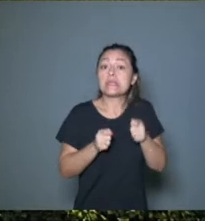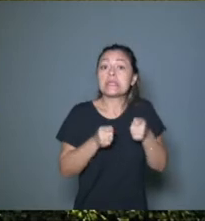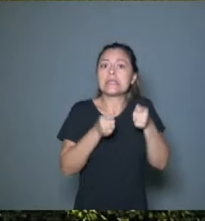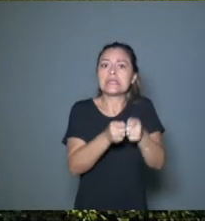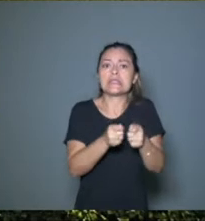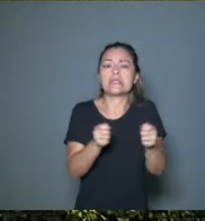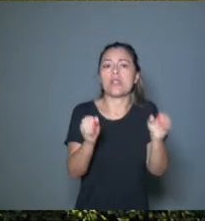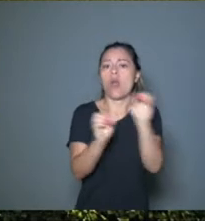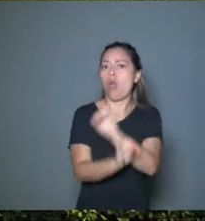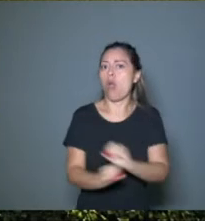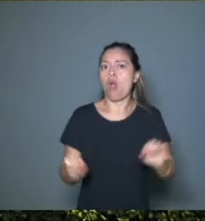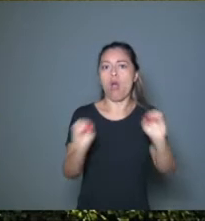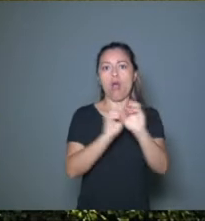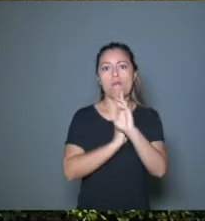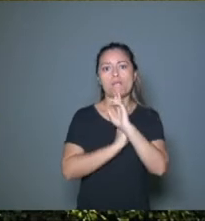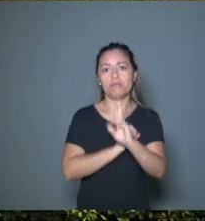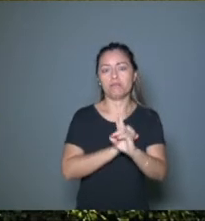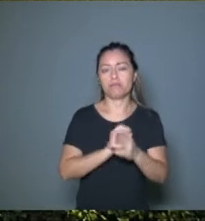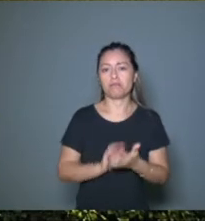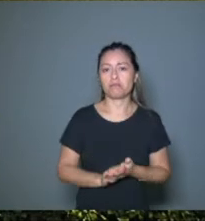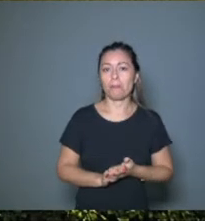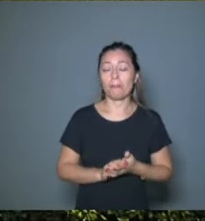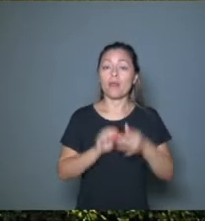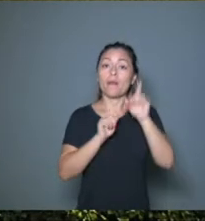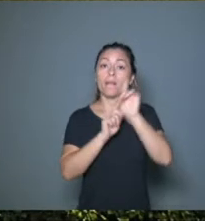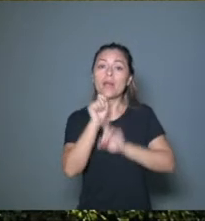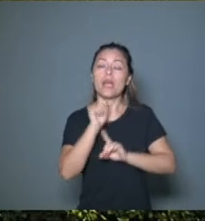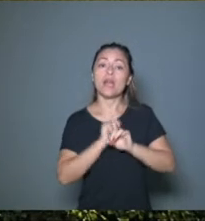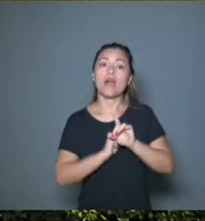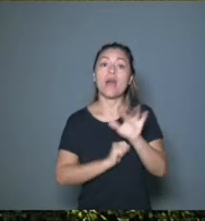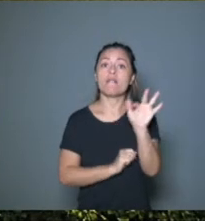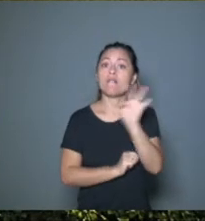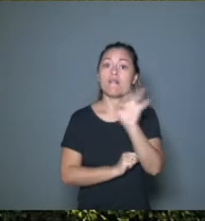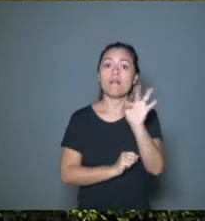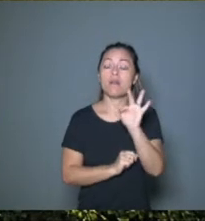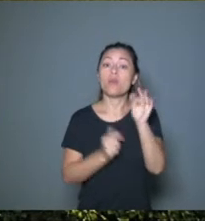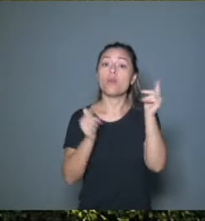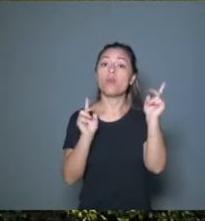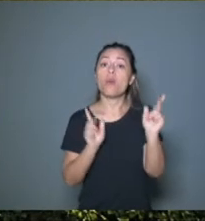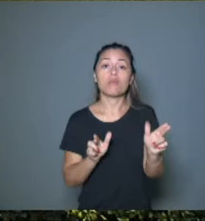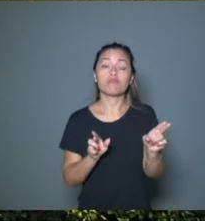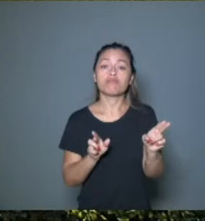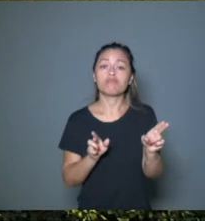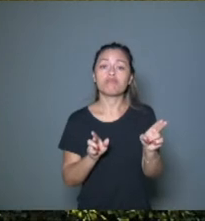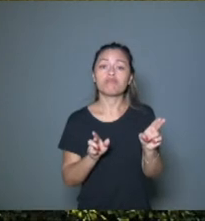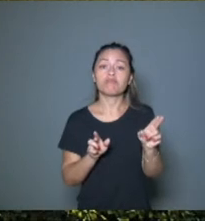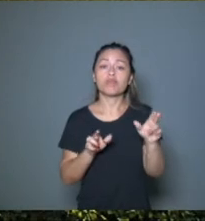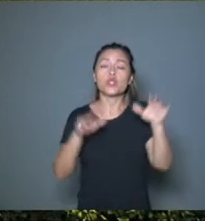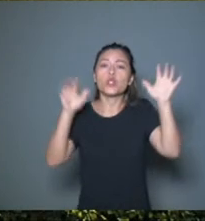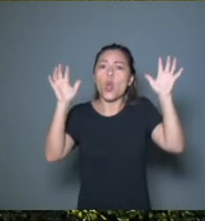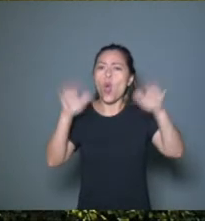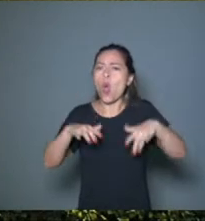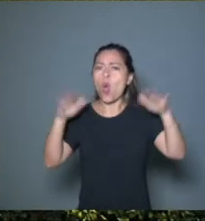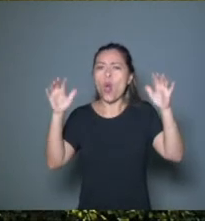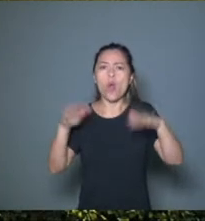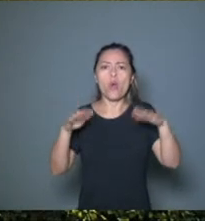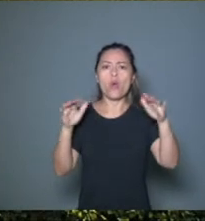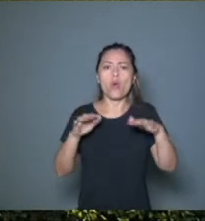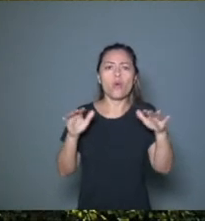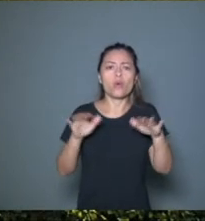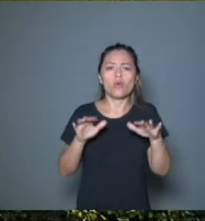significantly. That's why we delivered excellent results. In February, we had almost the same